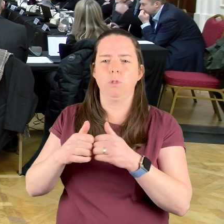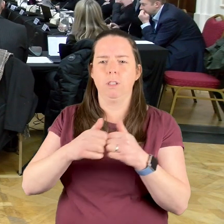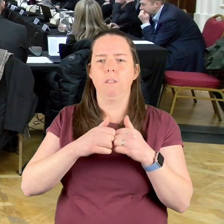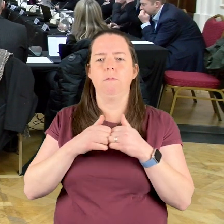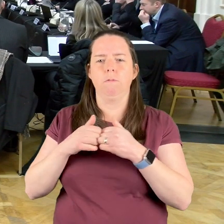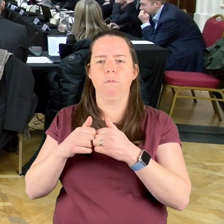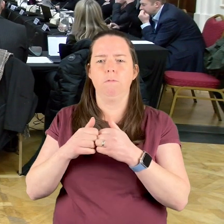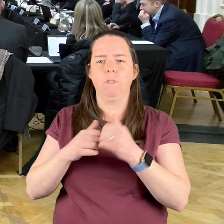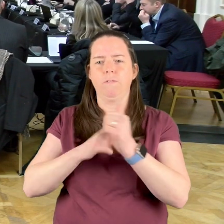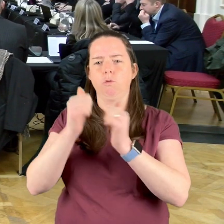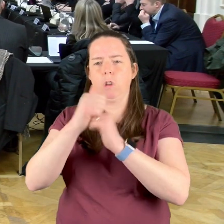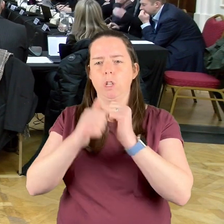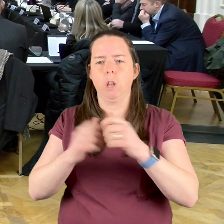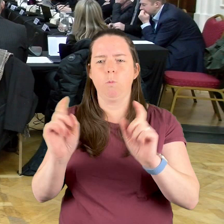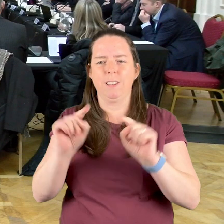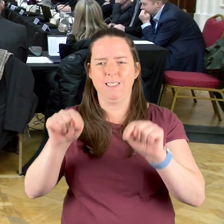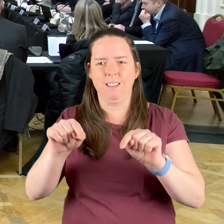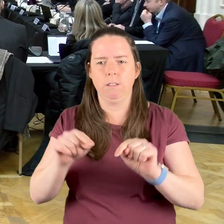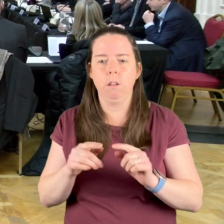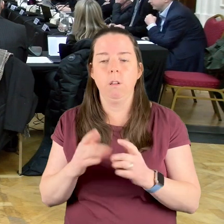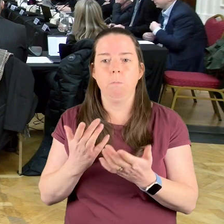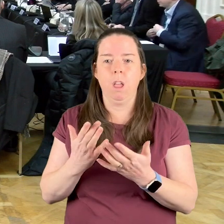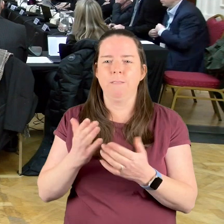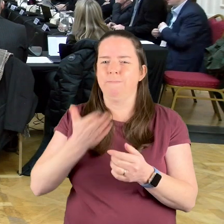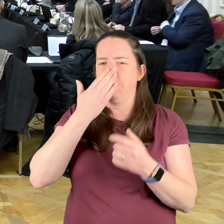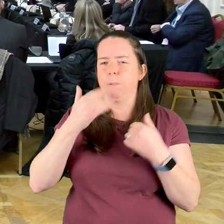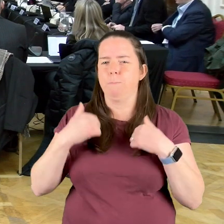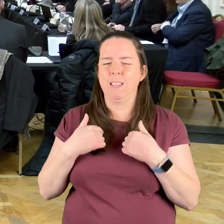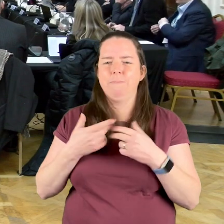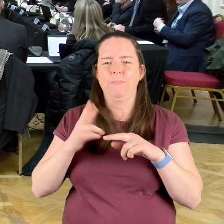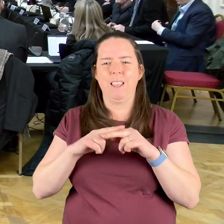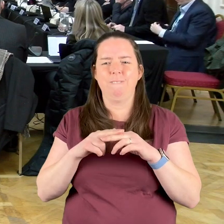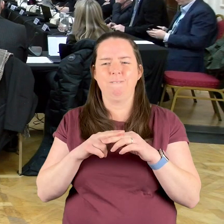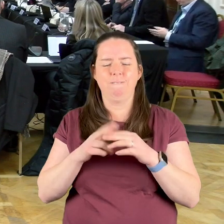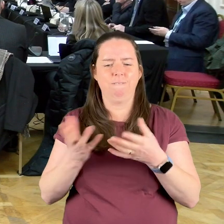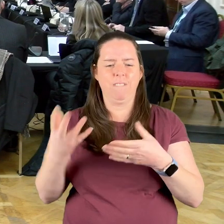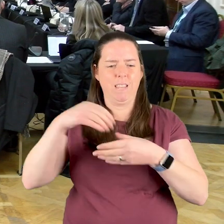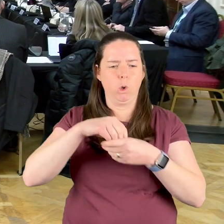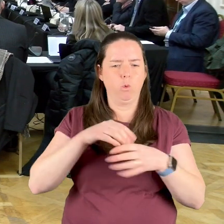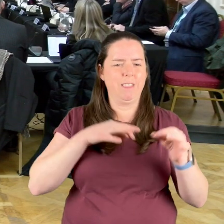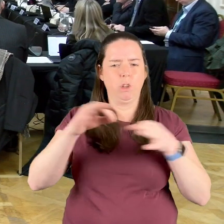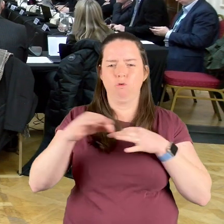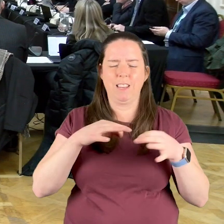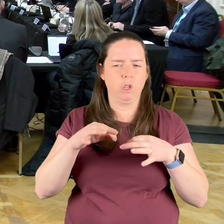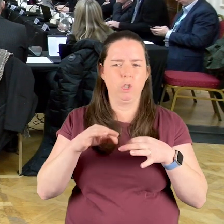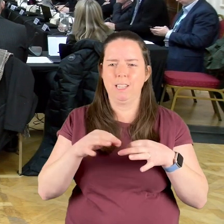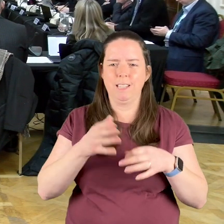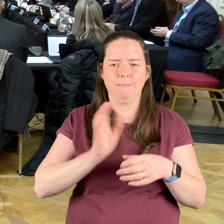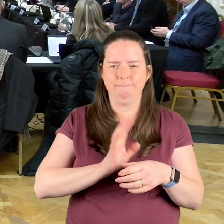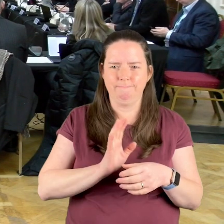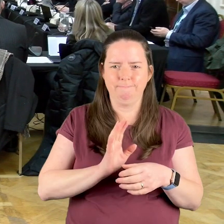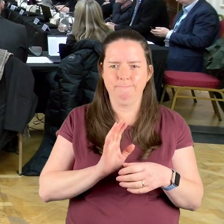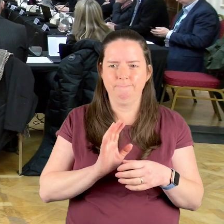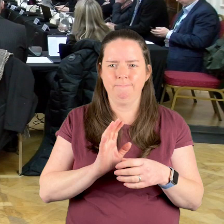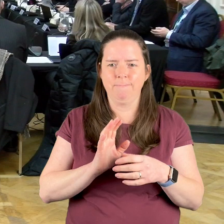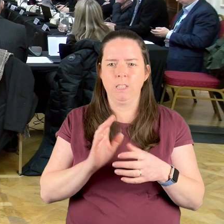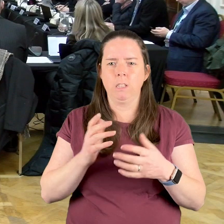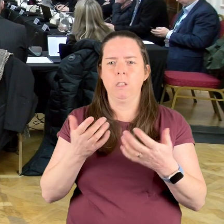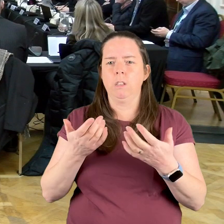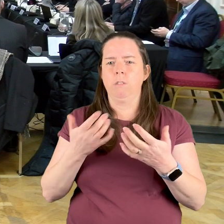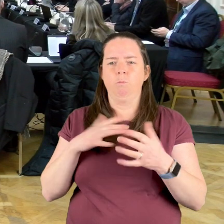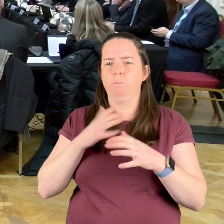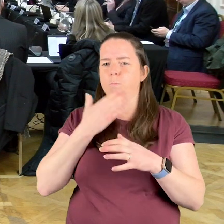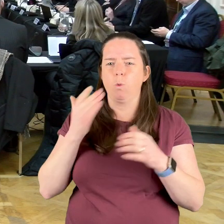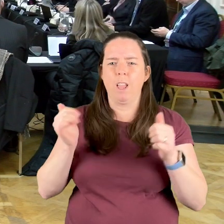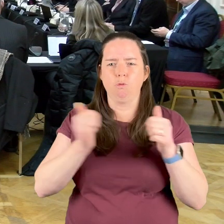it does seem to me that if we don't build into this strategy early on an agreement to make the effort to